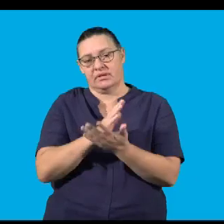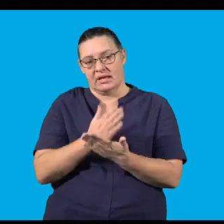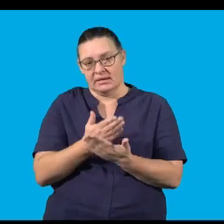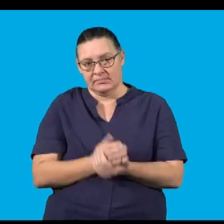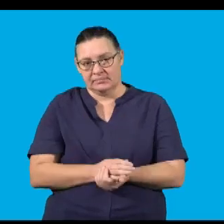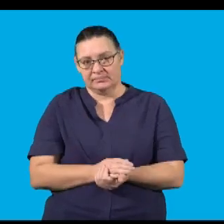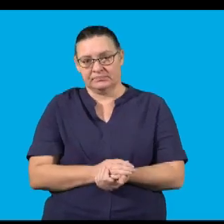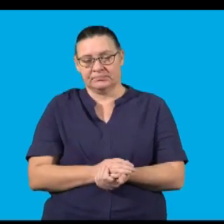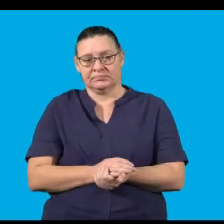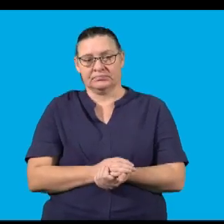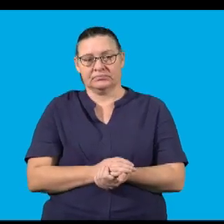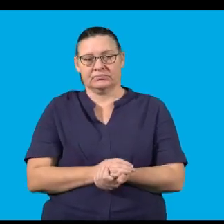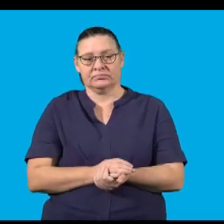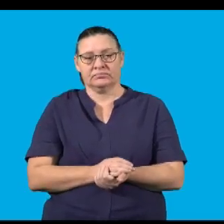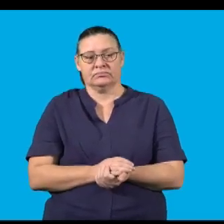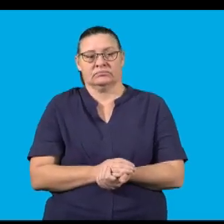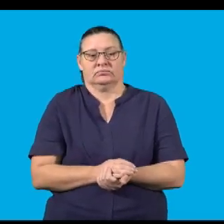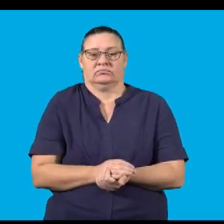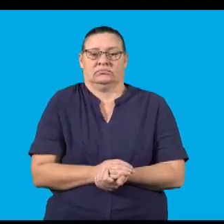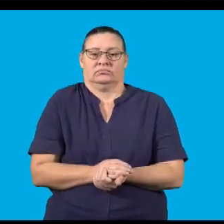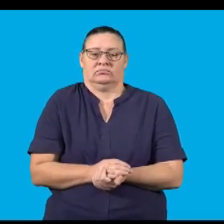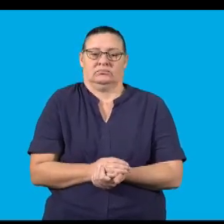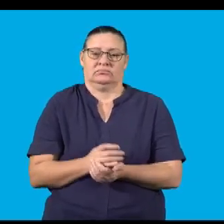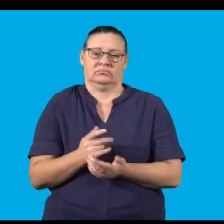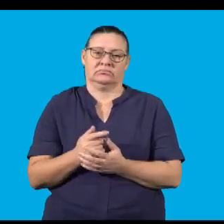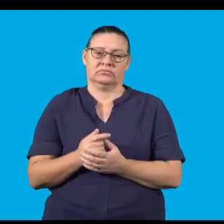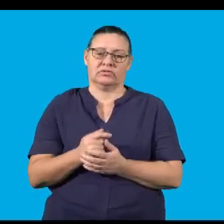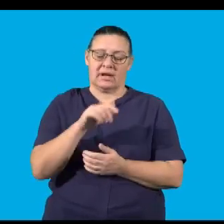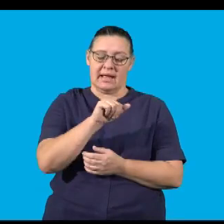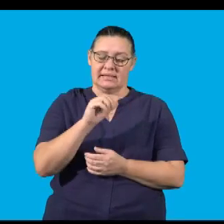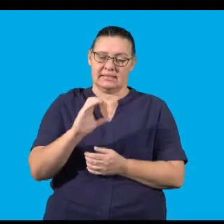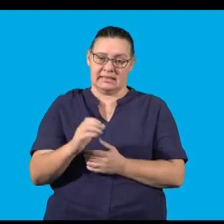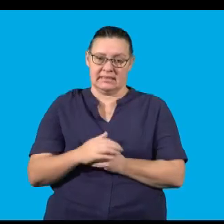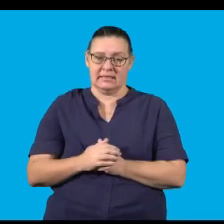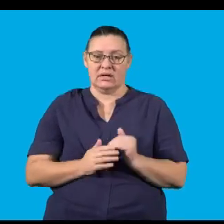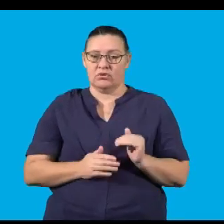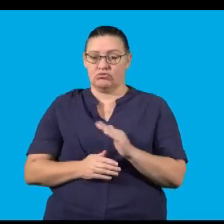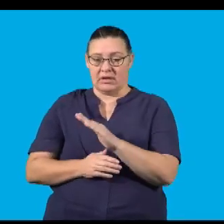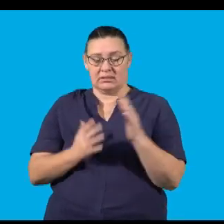the gradient. Okay, so to work out the gradient of AC,